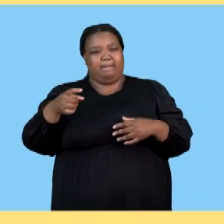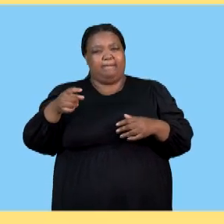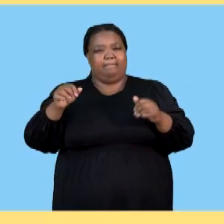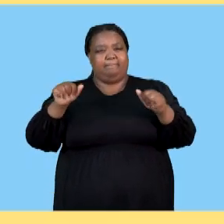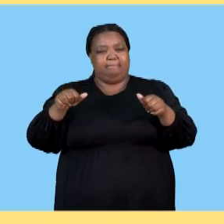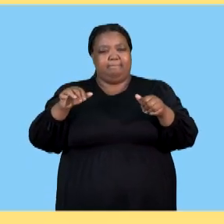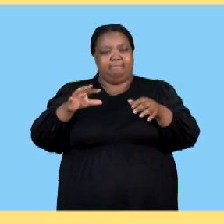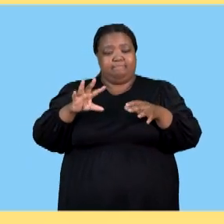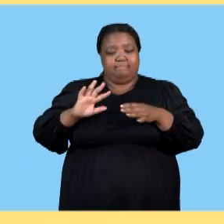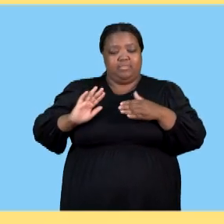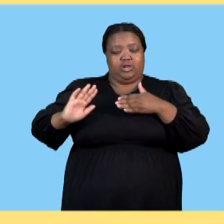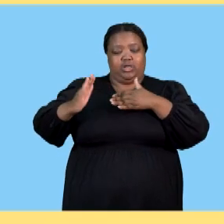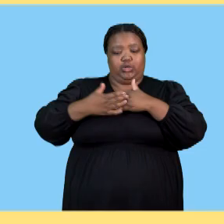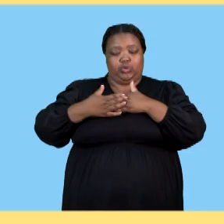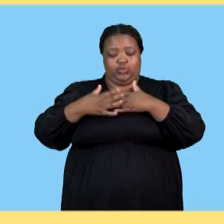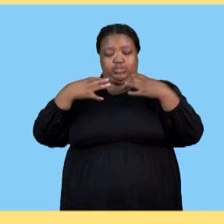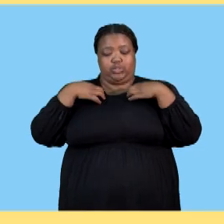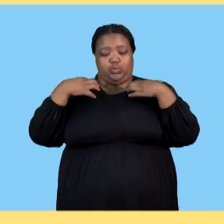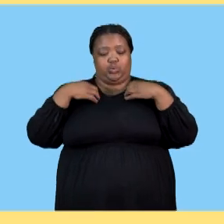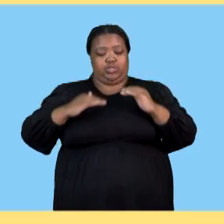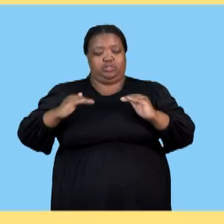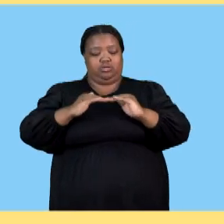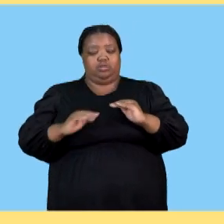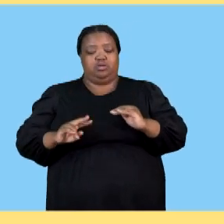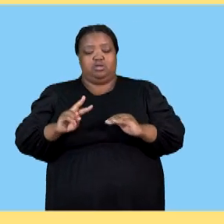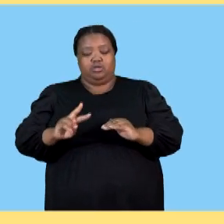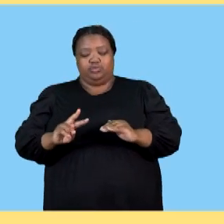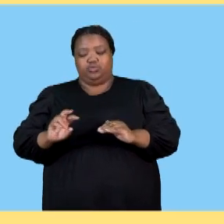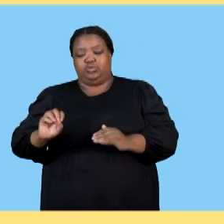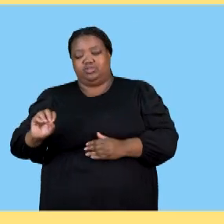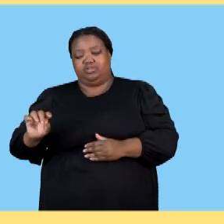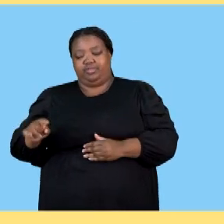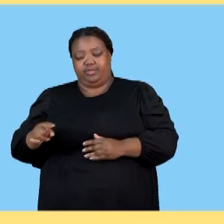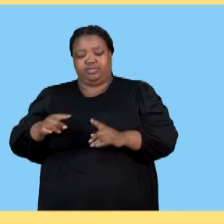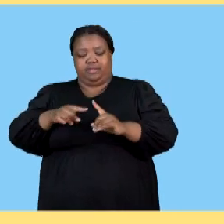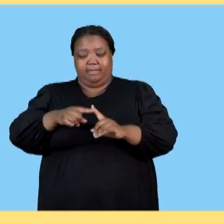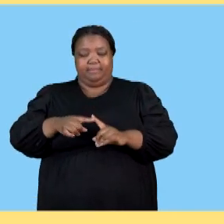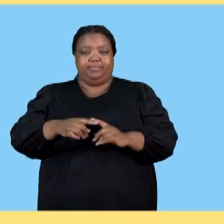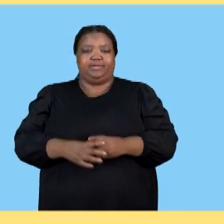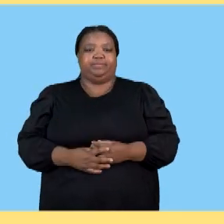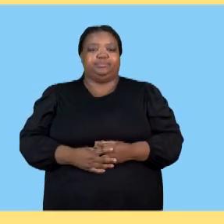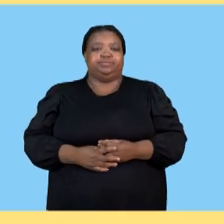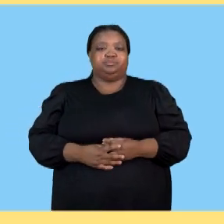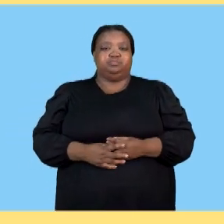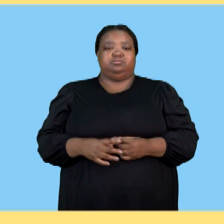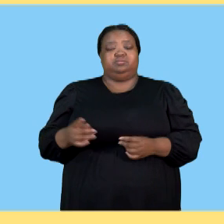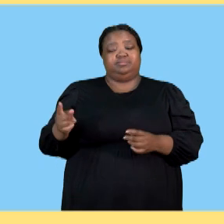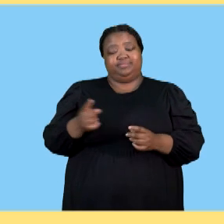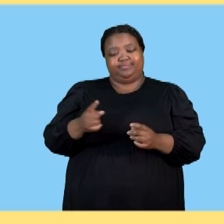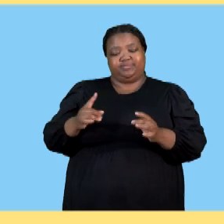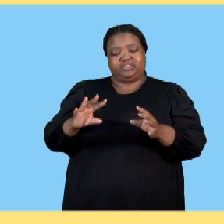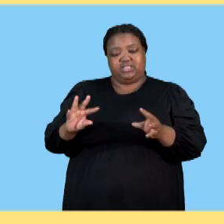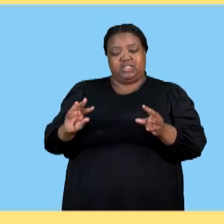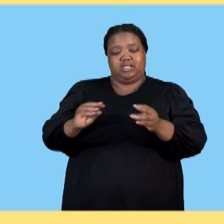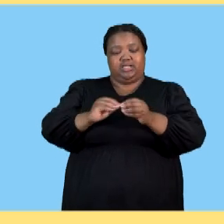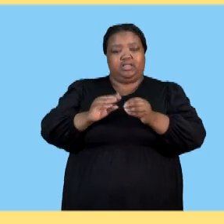plus the closing owner's equity, which is 200,000, plus 200,000. I add these